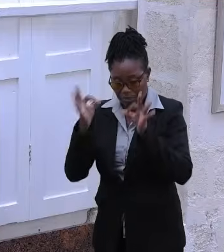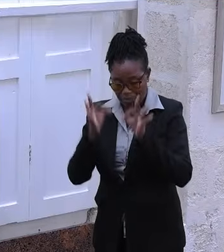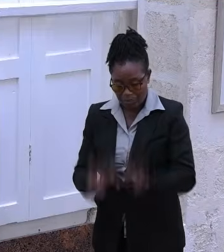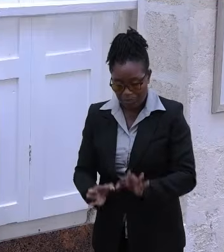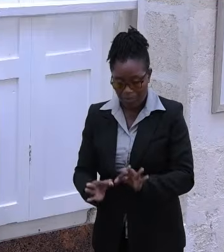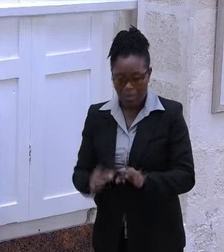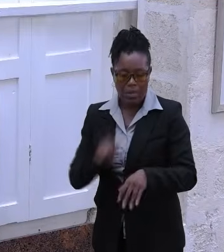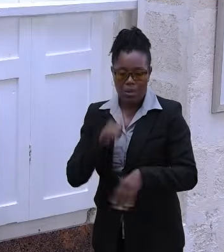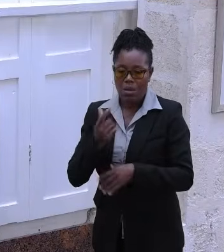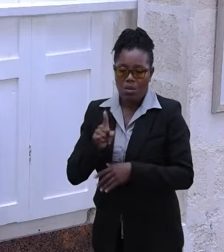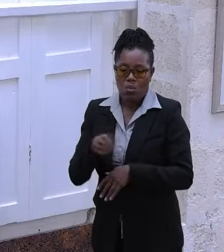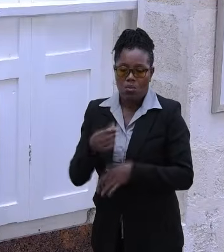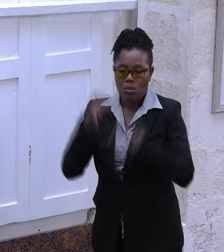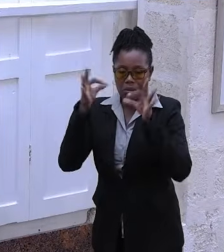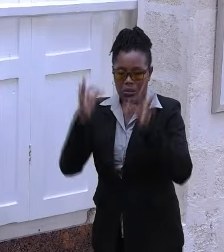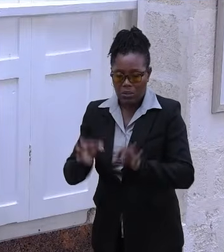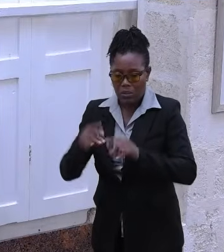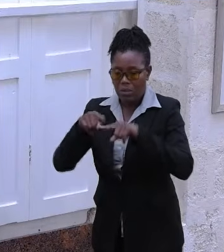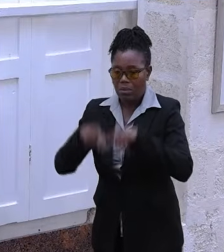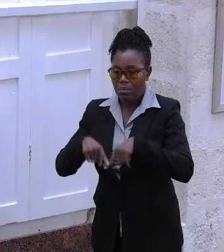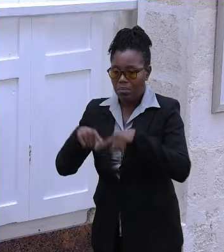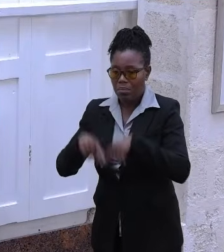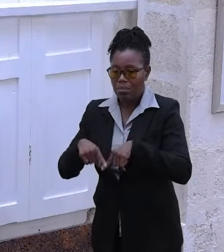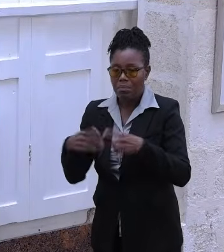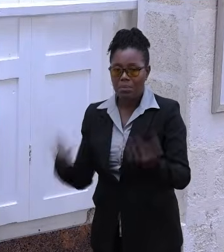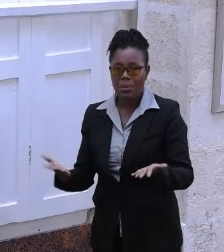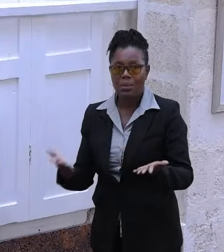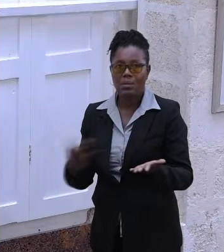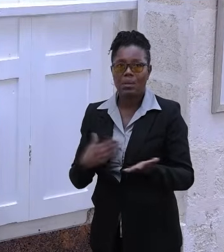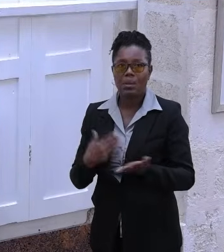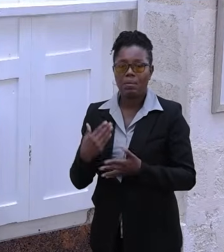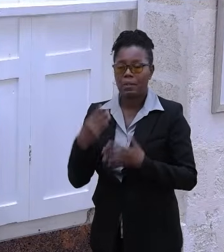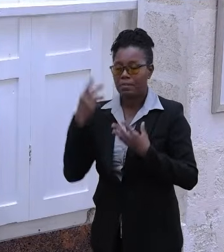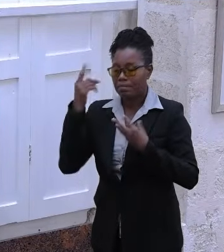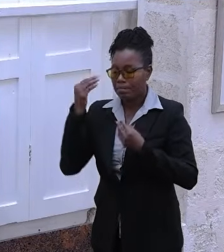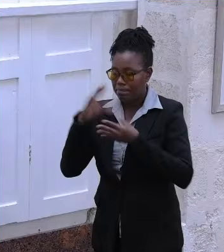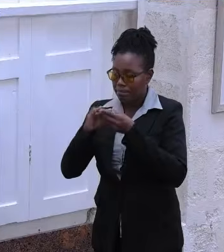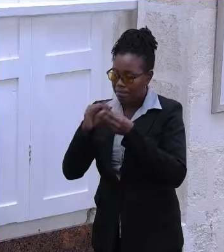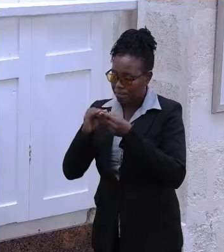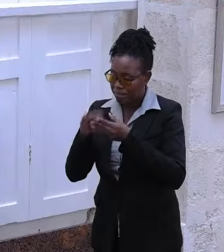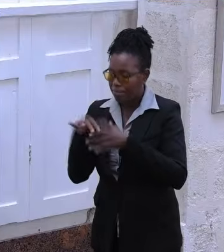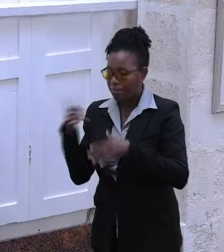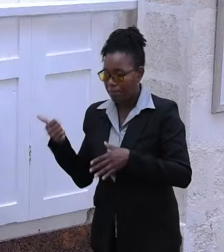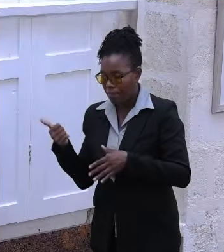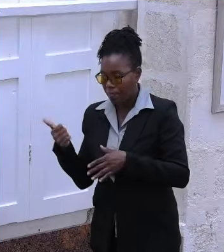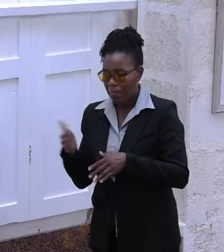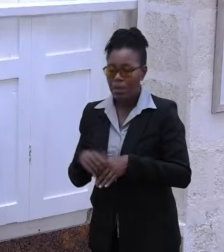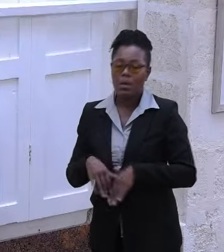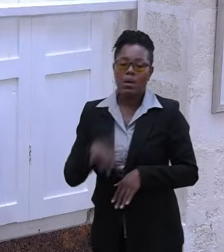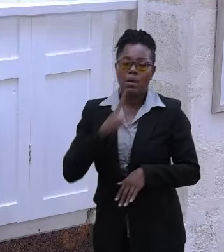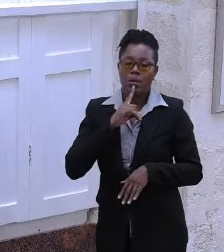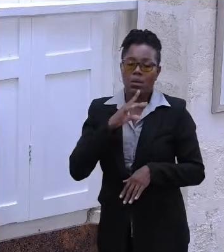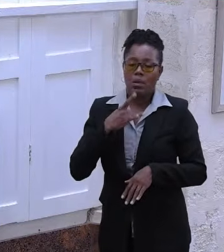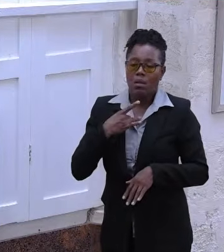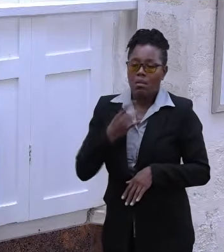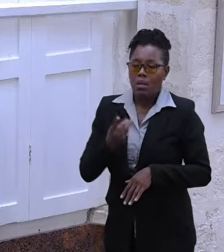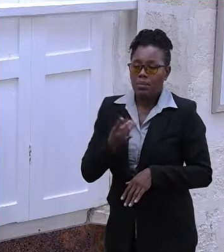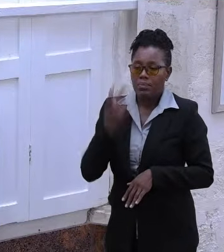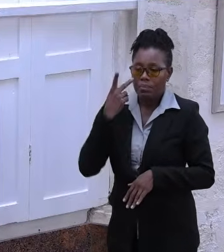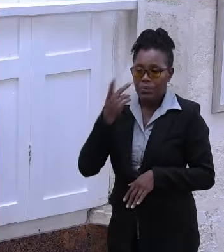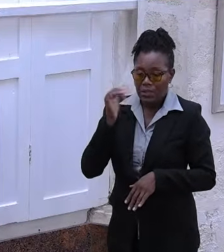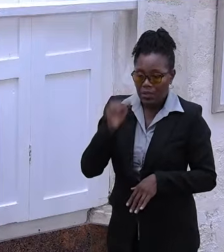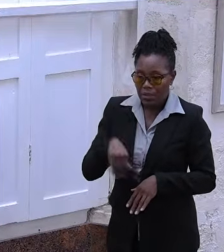decision based on what one person is saying or the other. But I would really like to see if we can get